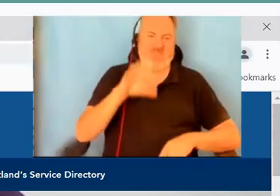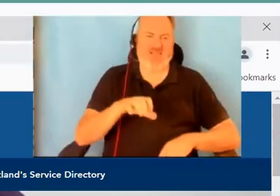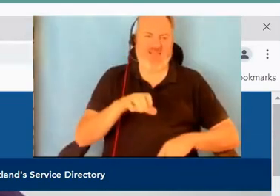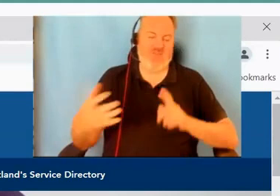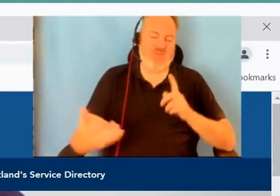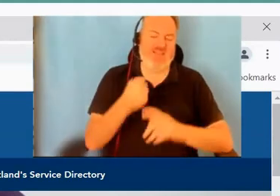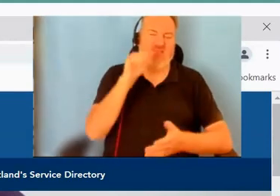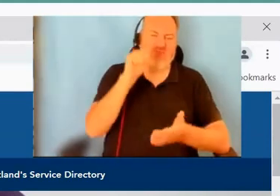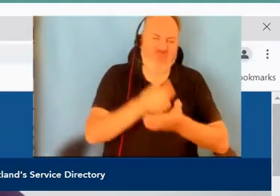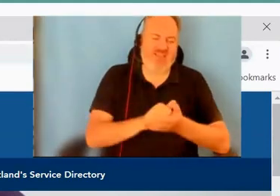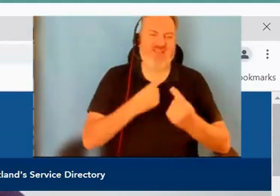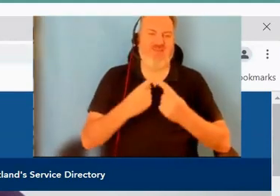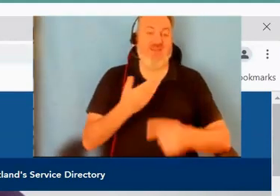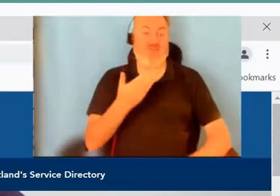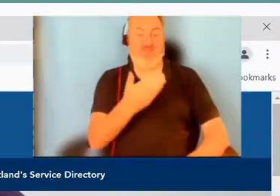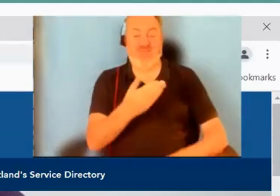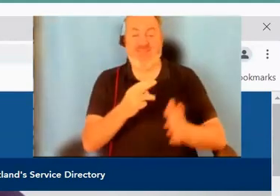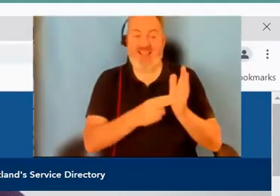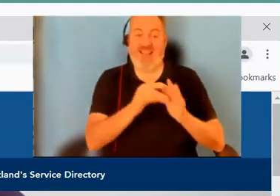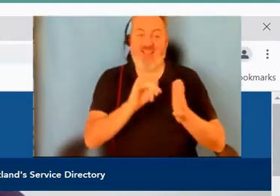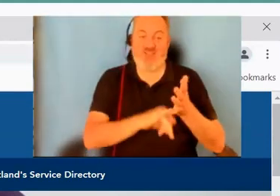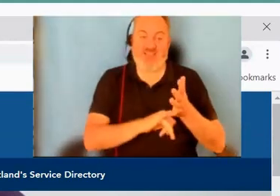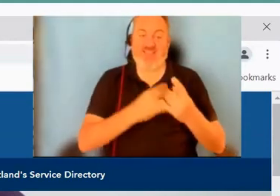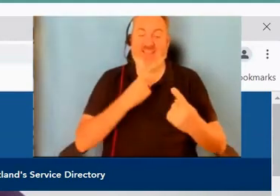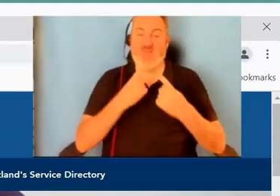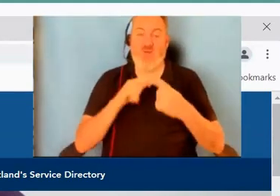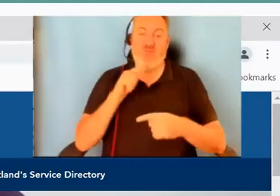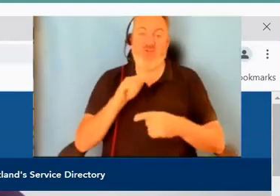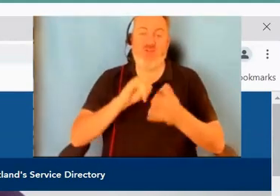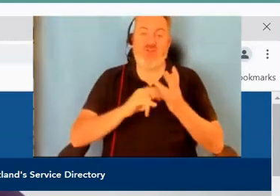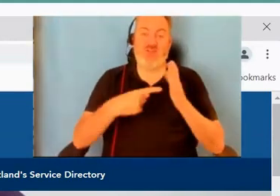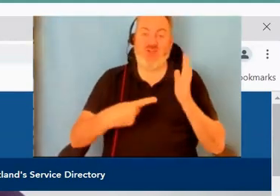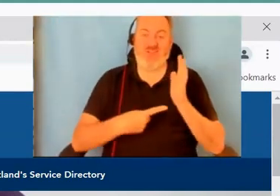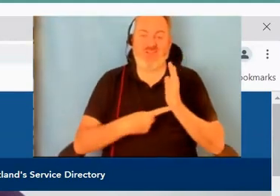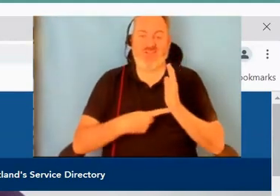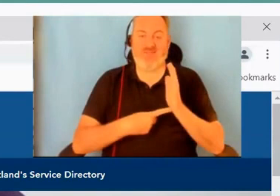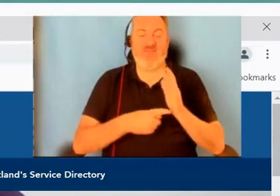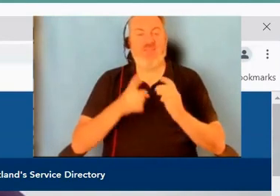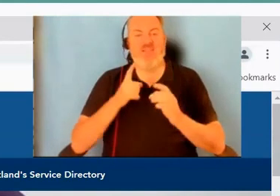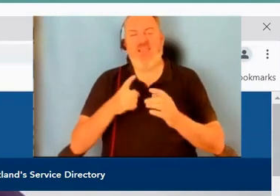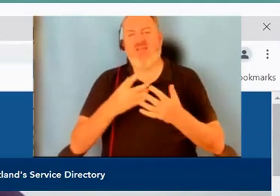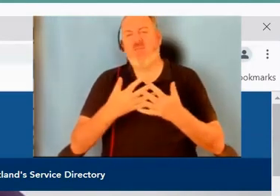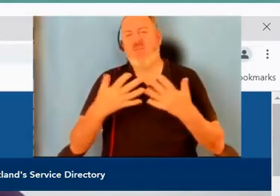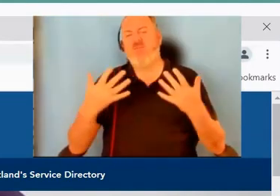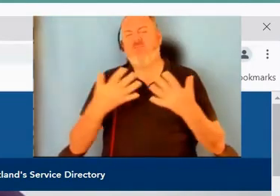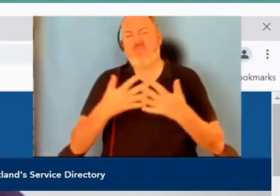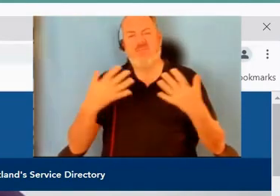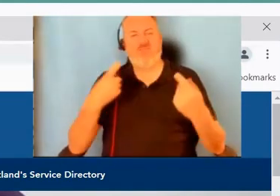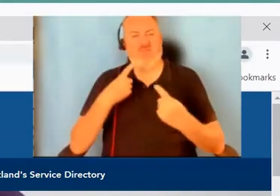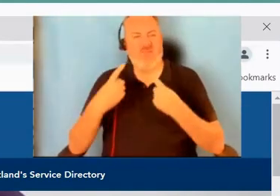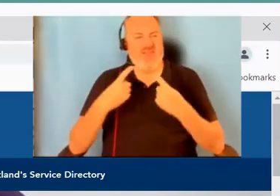Inform. So this is nhsinform.scot. So this will tell you lots of different things, such